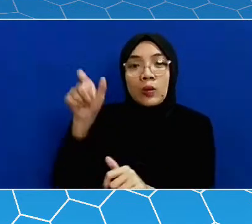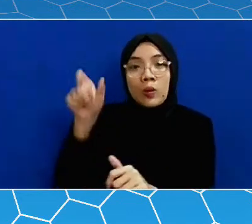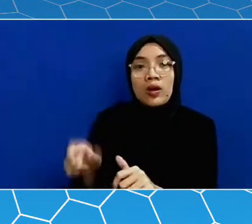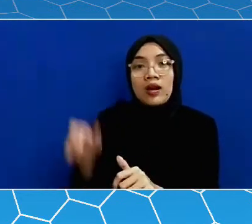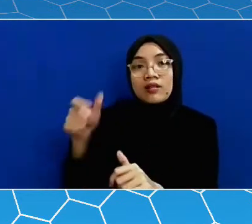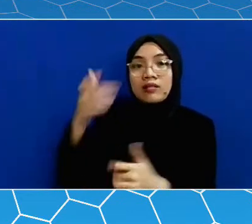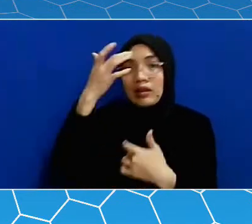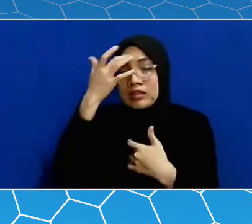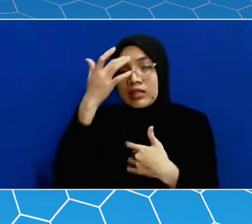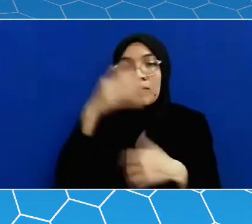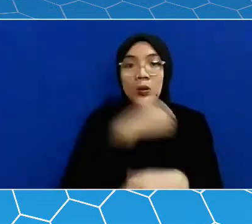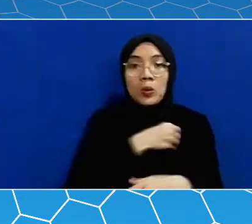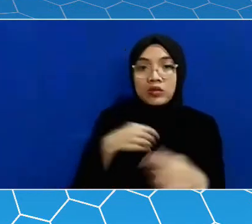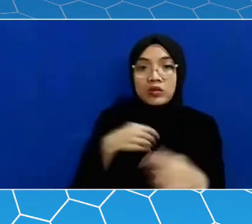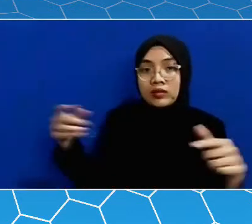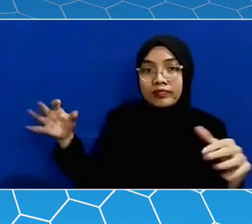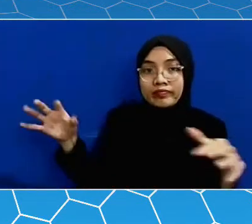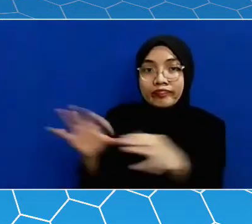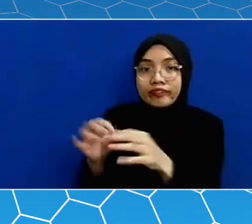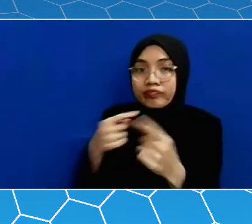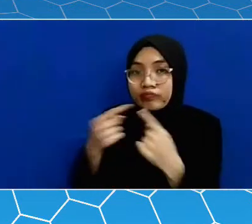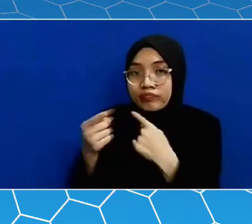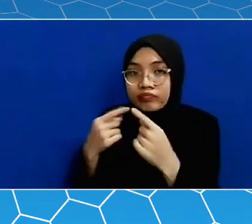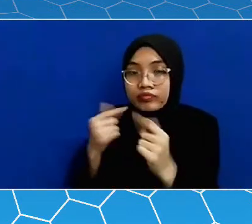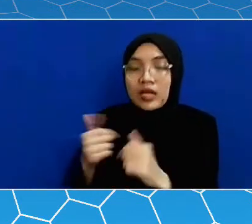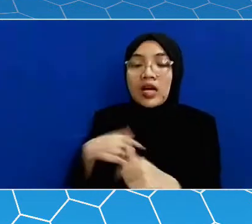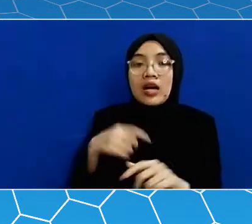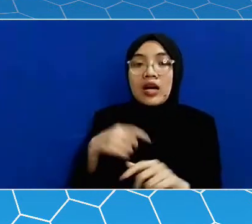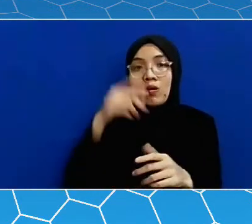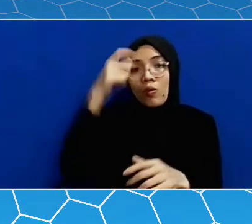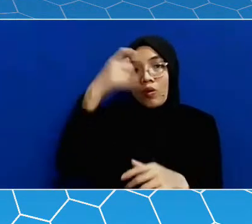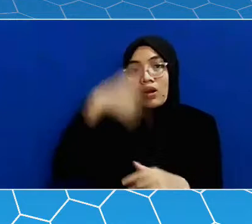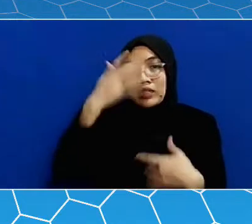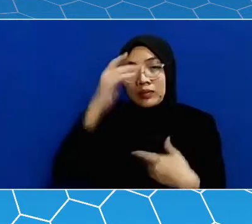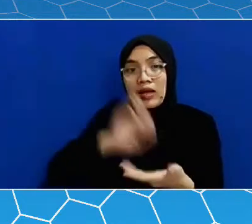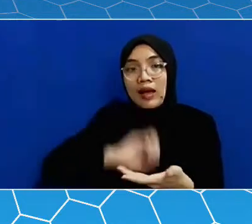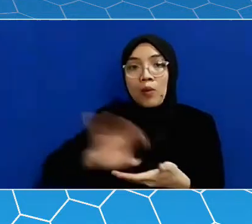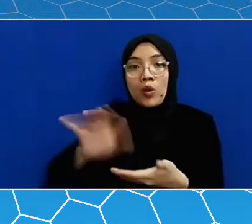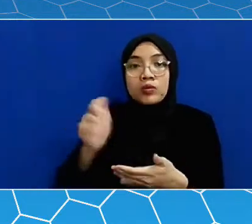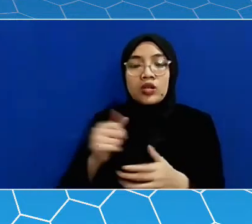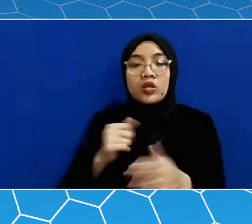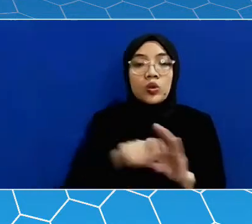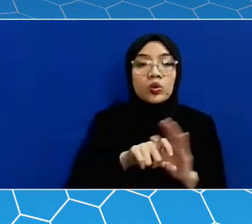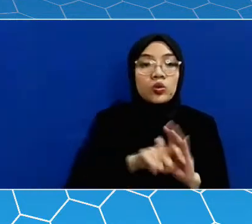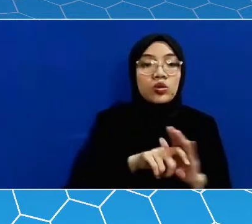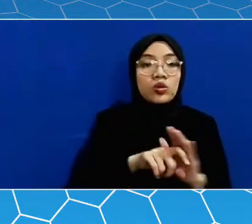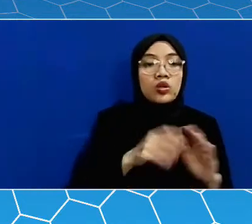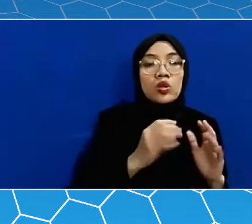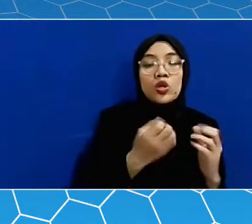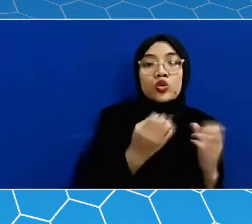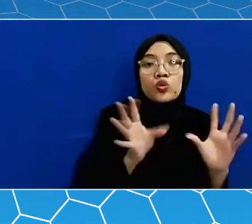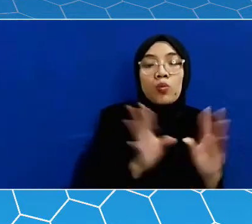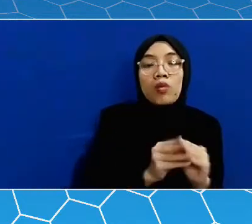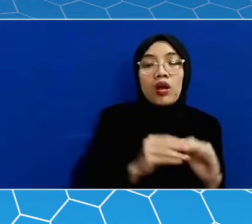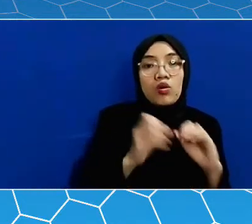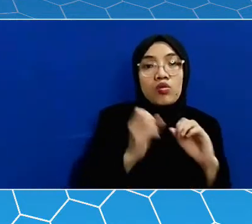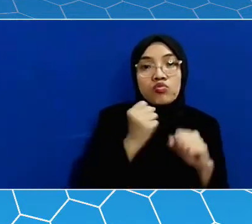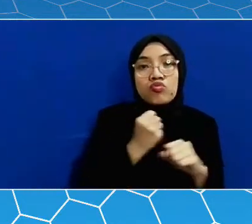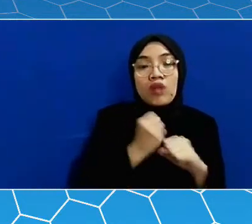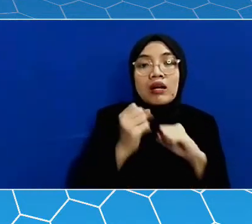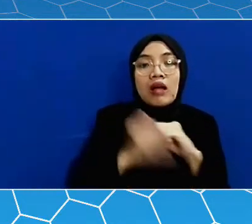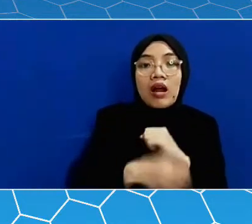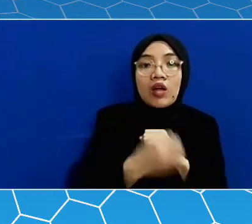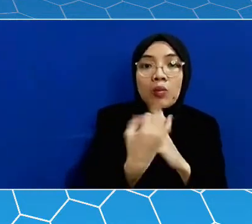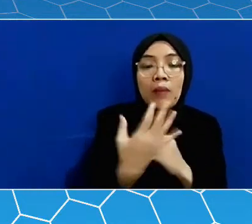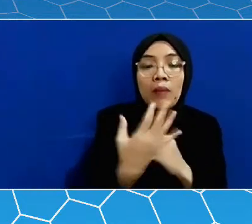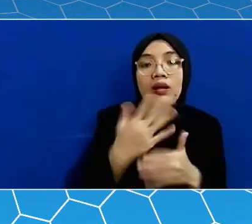like Fitbits and glucose meters at home, and for clinicians to respond to that. But it also gives patients directly automated feedback on